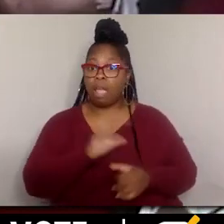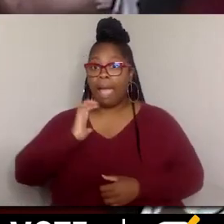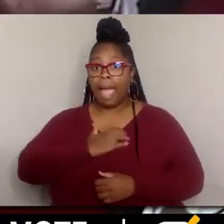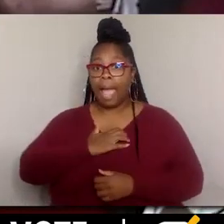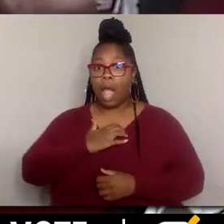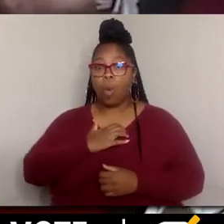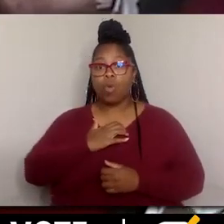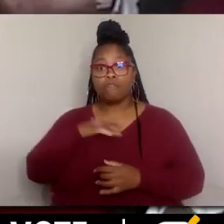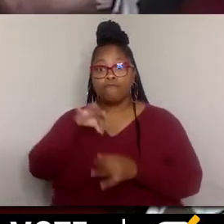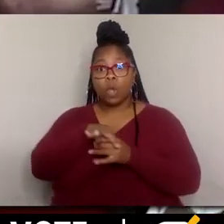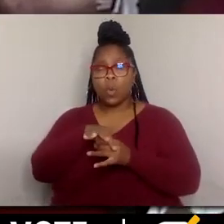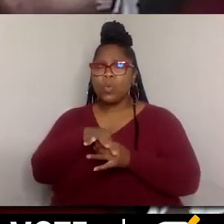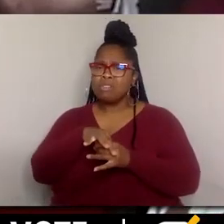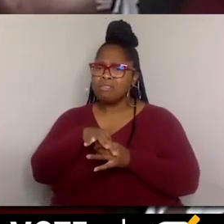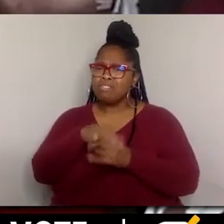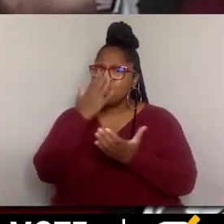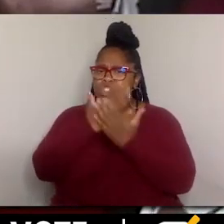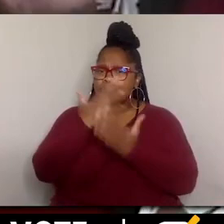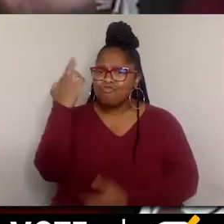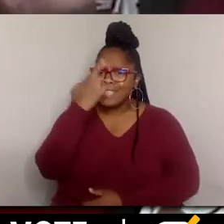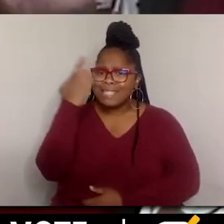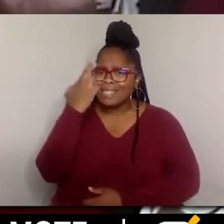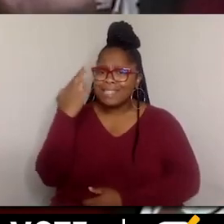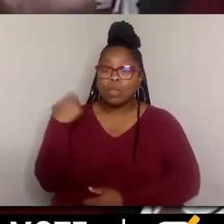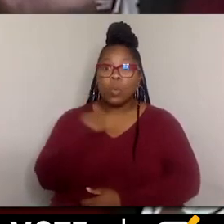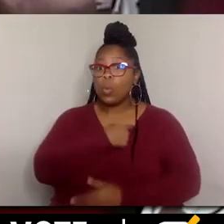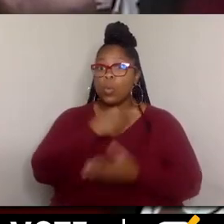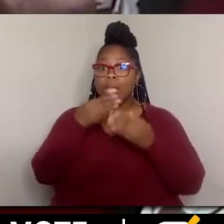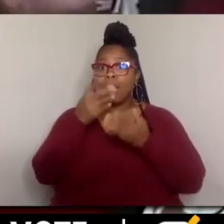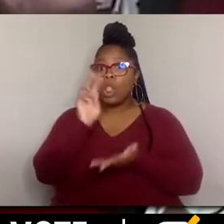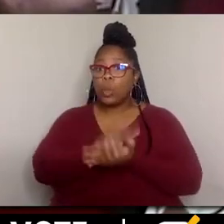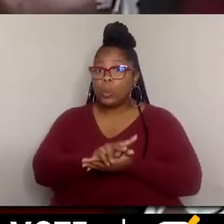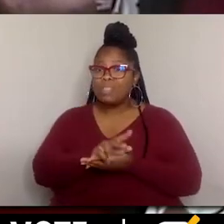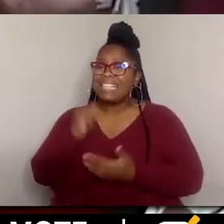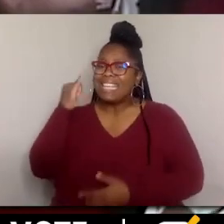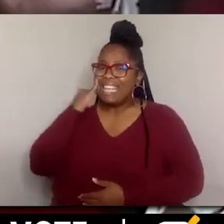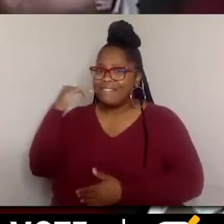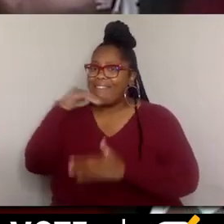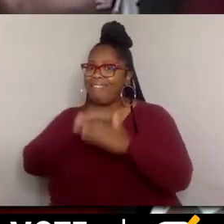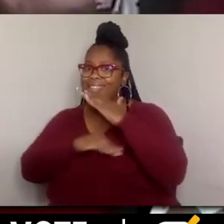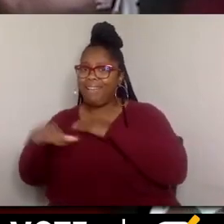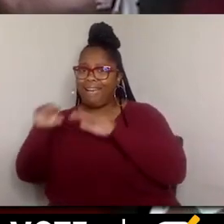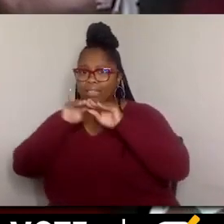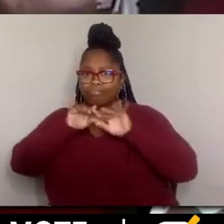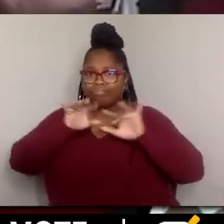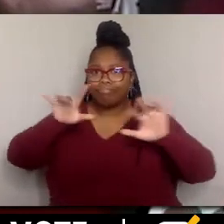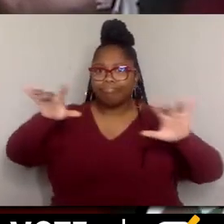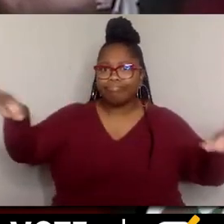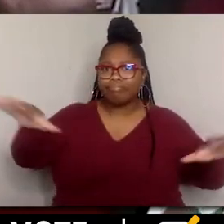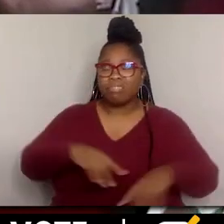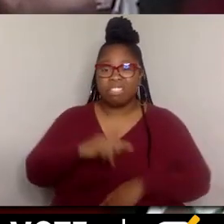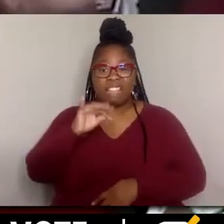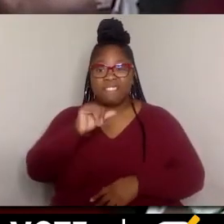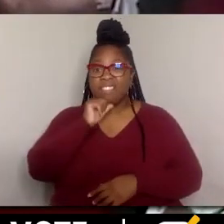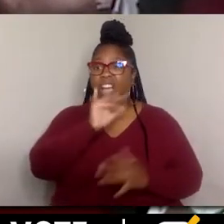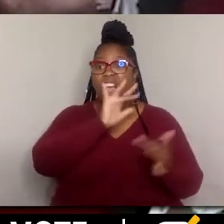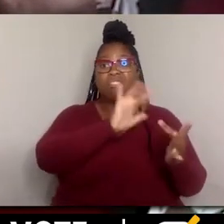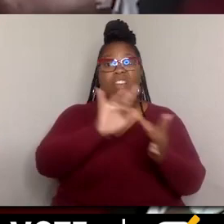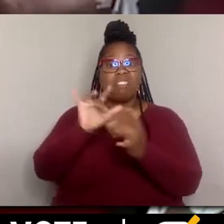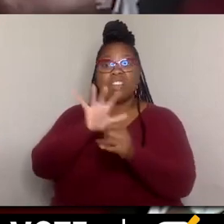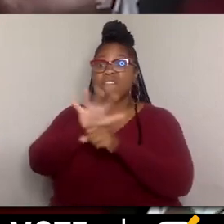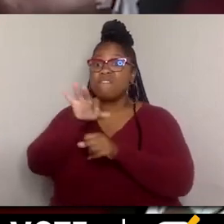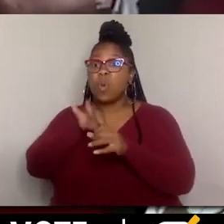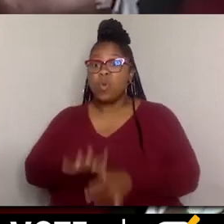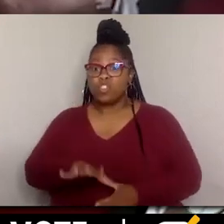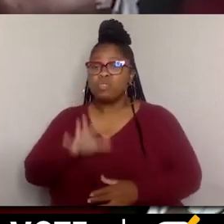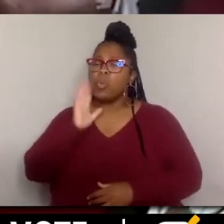the lies take hold. We only lose if we don't reach enough voters. Please commit